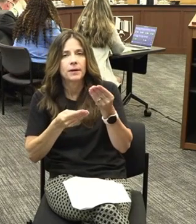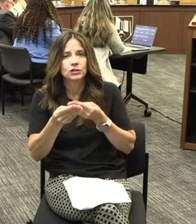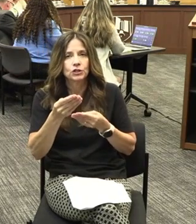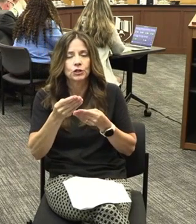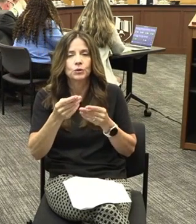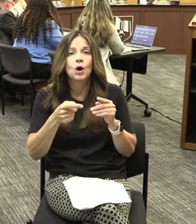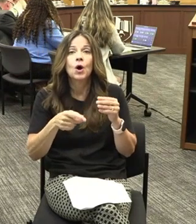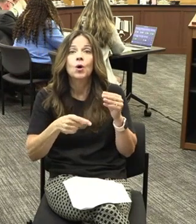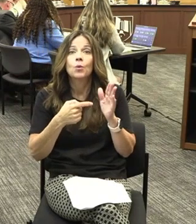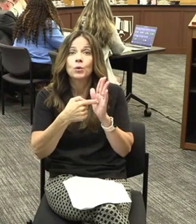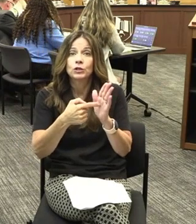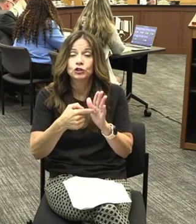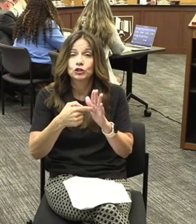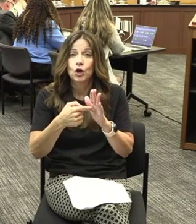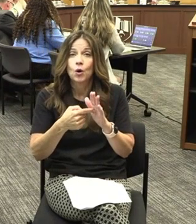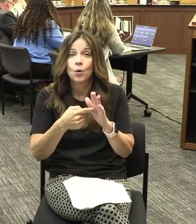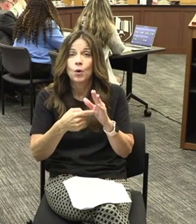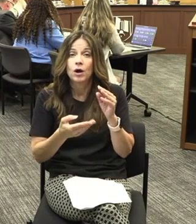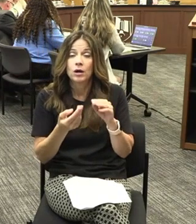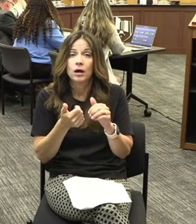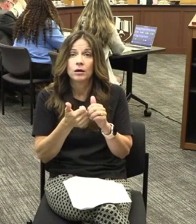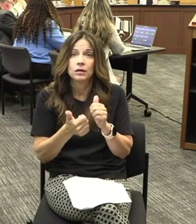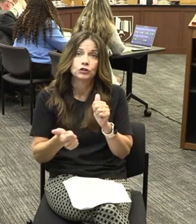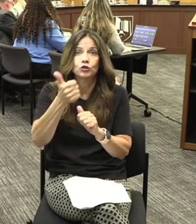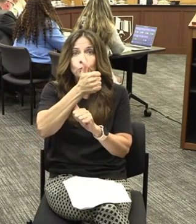of 148,000 and